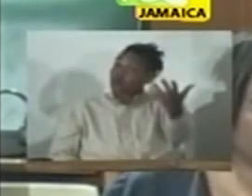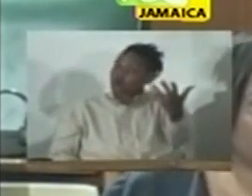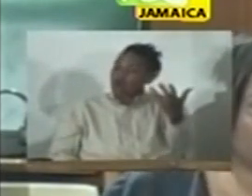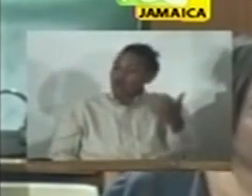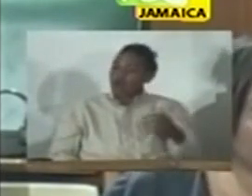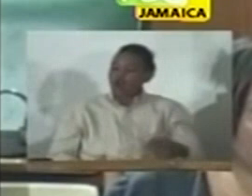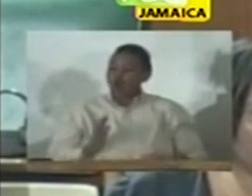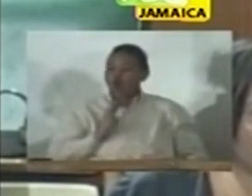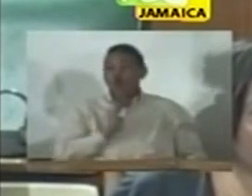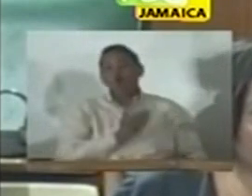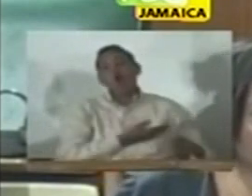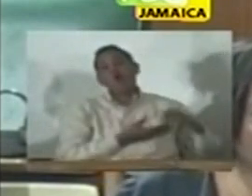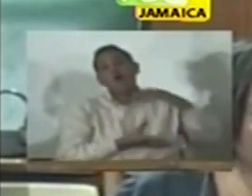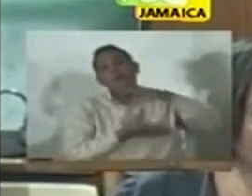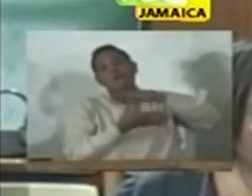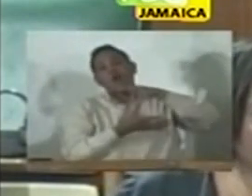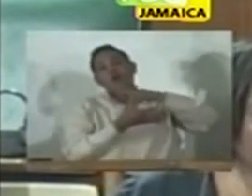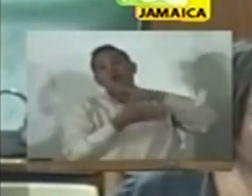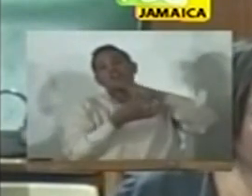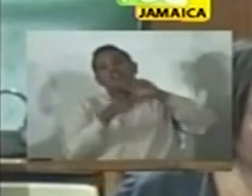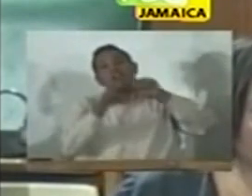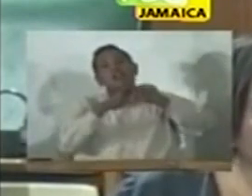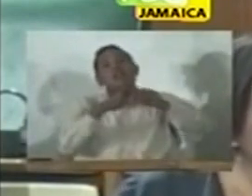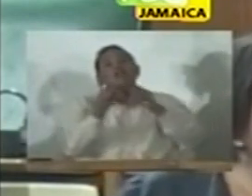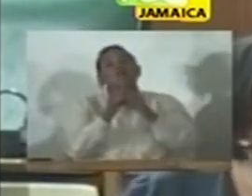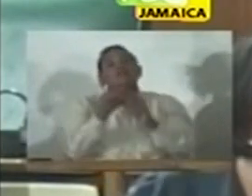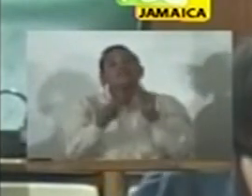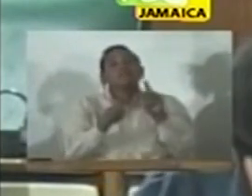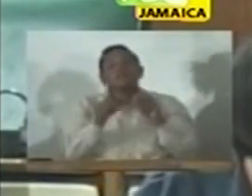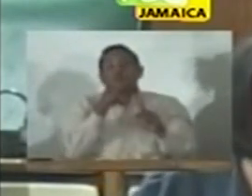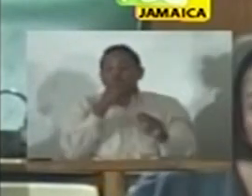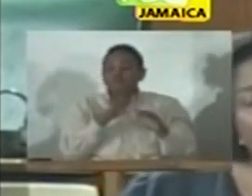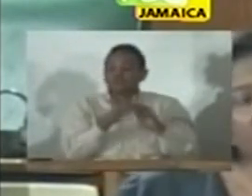our priority rests with the people of Jamaica.